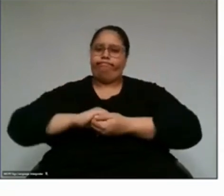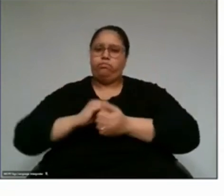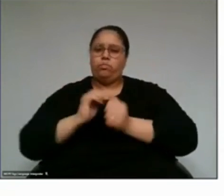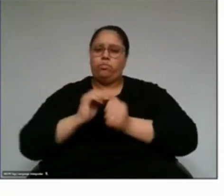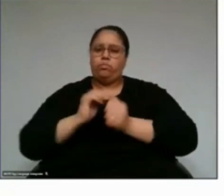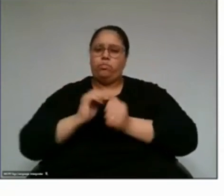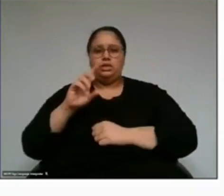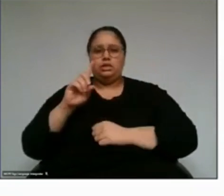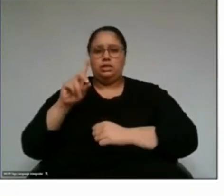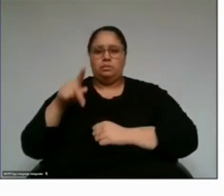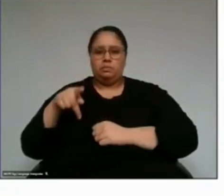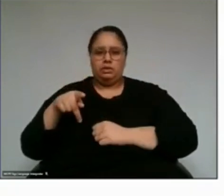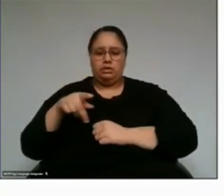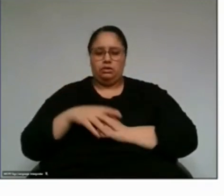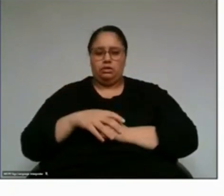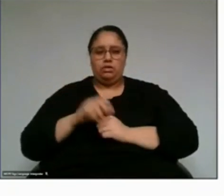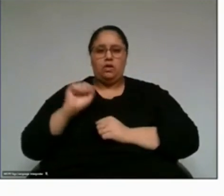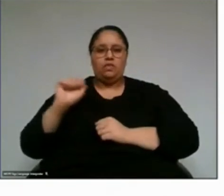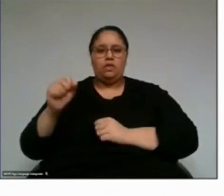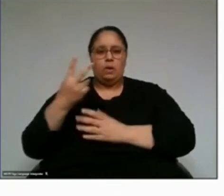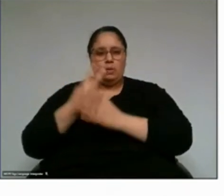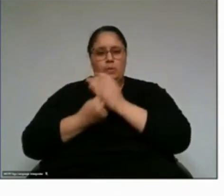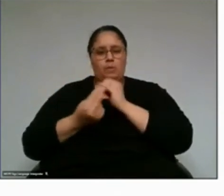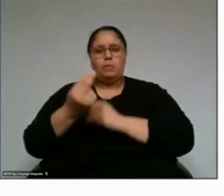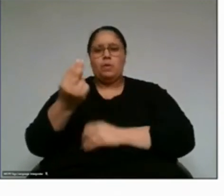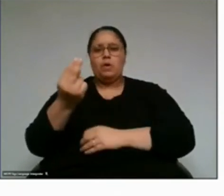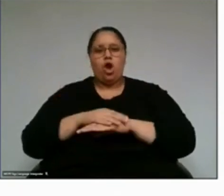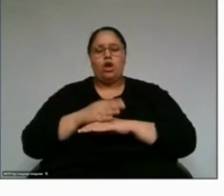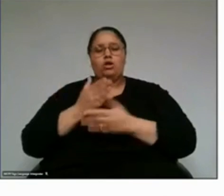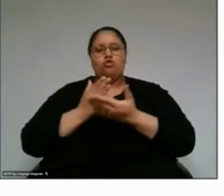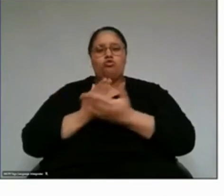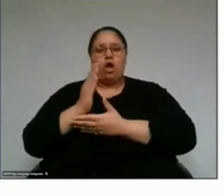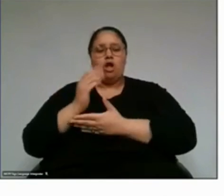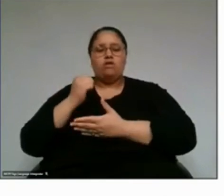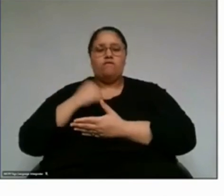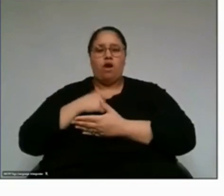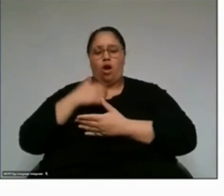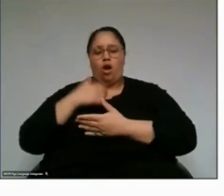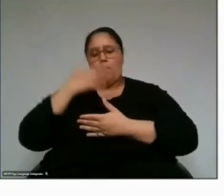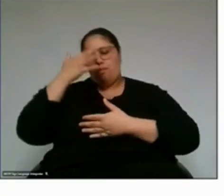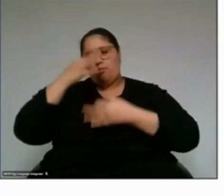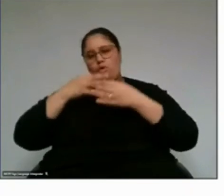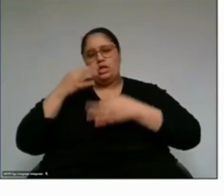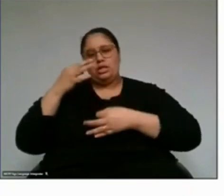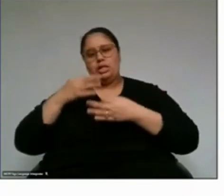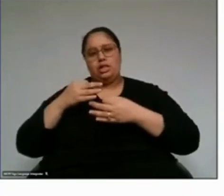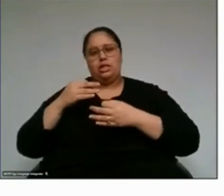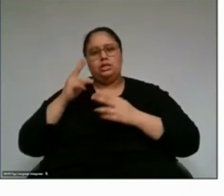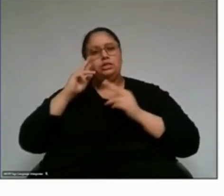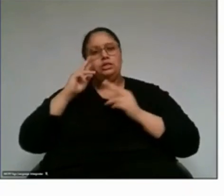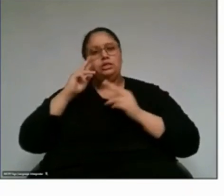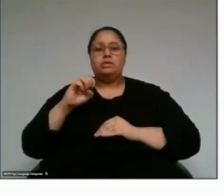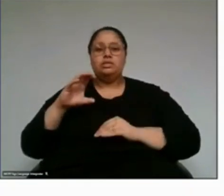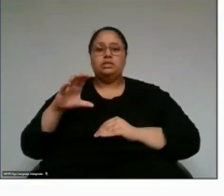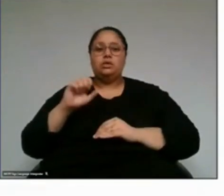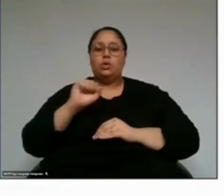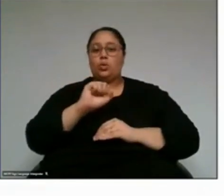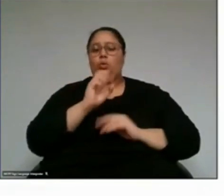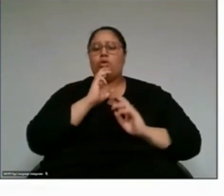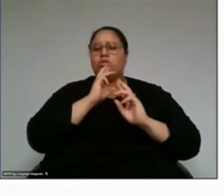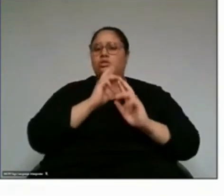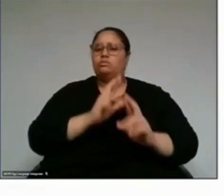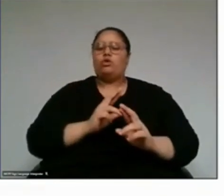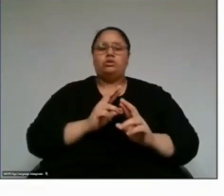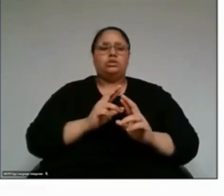the ACDP. They are both on the right of our political spectrum. MEC Maynier's response is